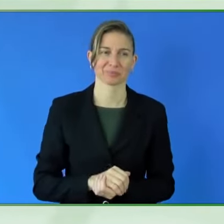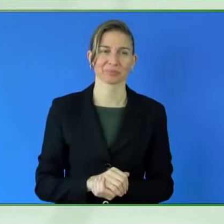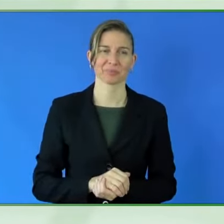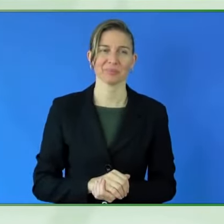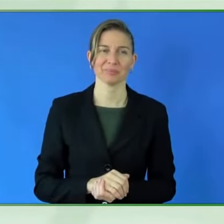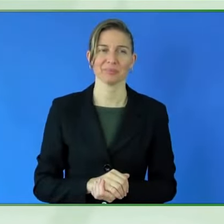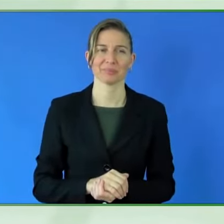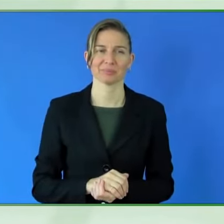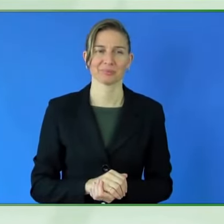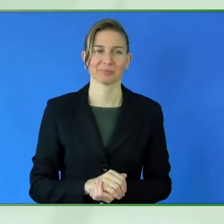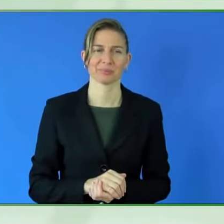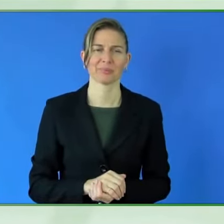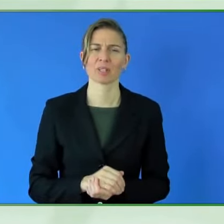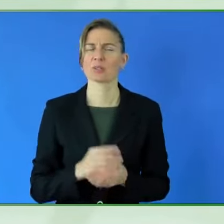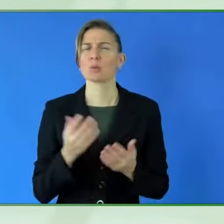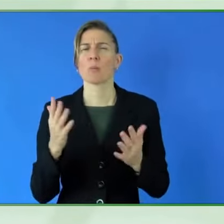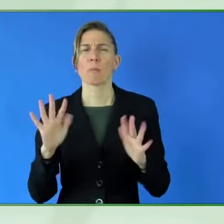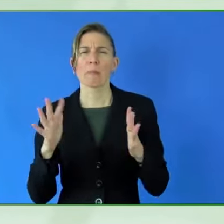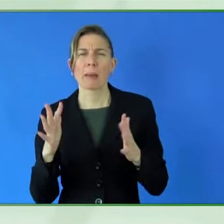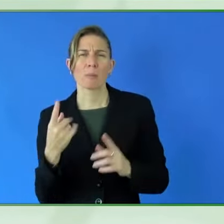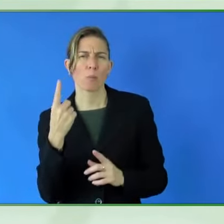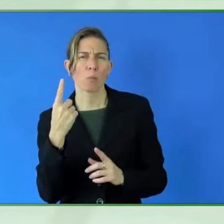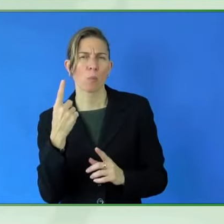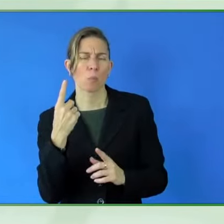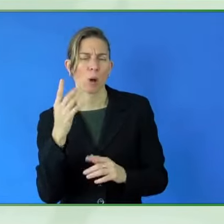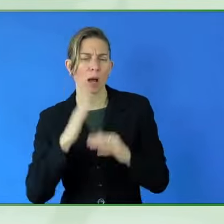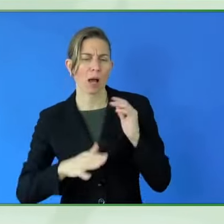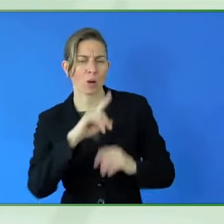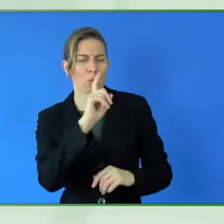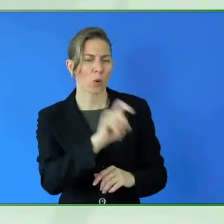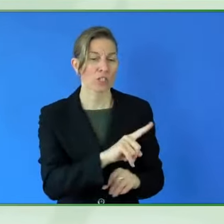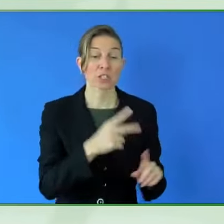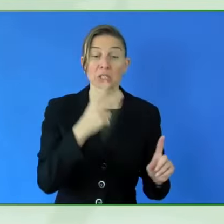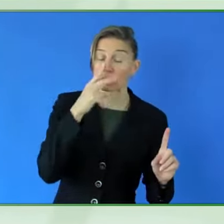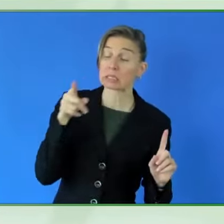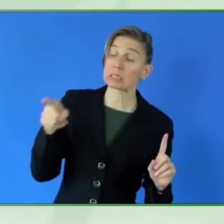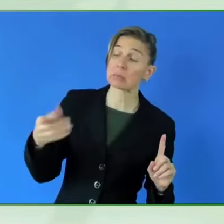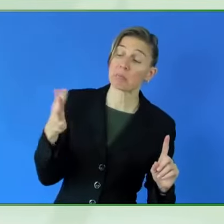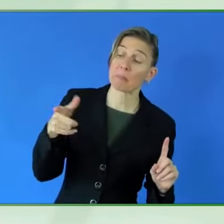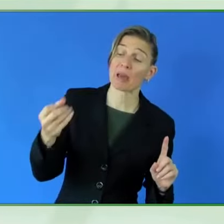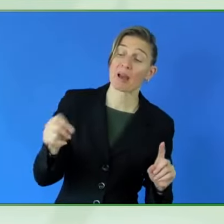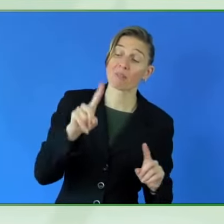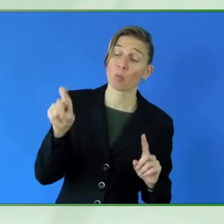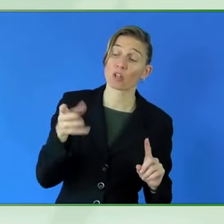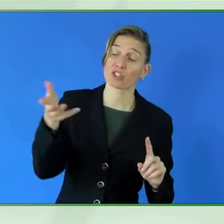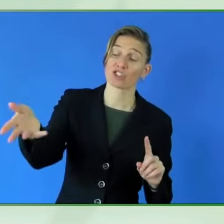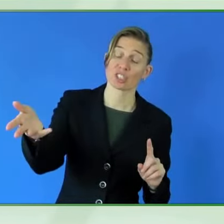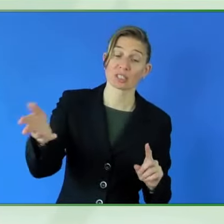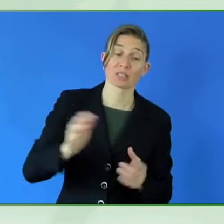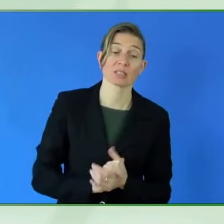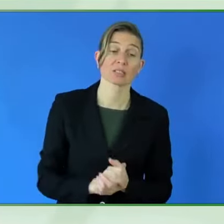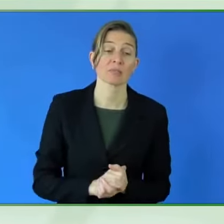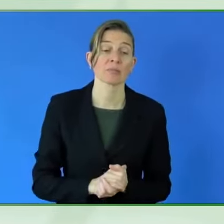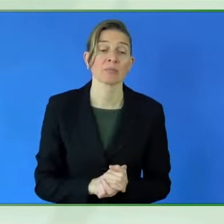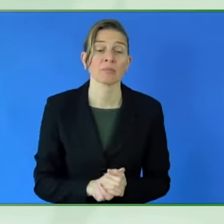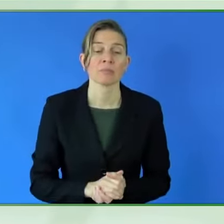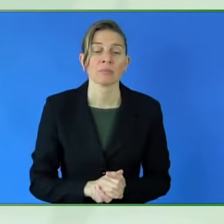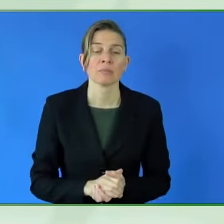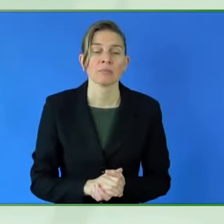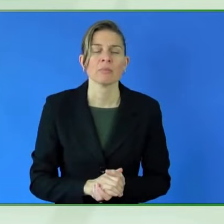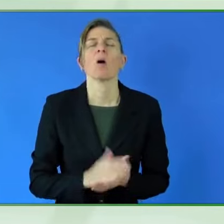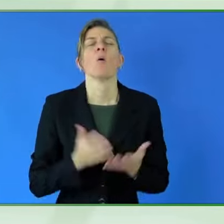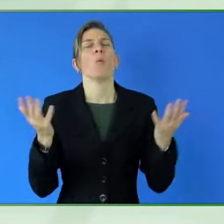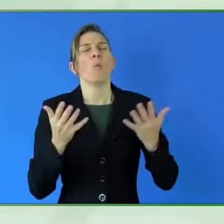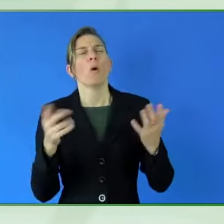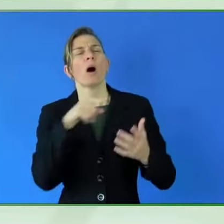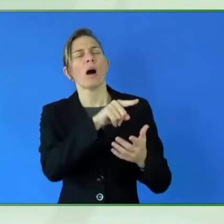question, and then we can check with Hector to see if there's any questions there. Any lessons learned or important things you grew to